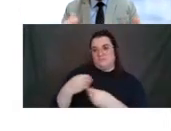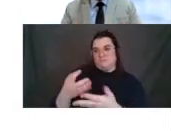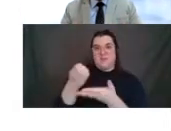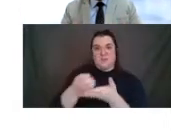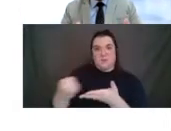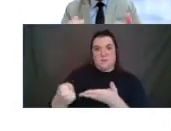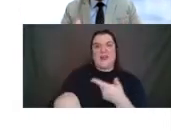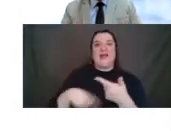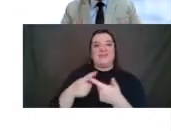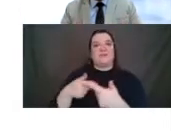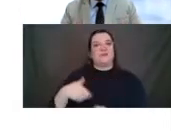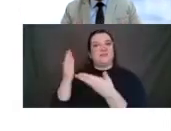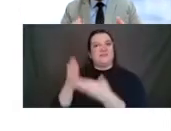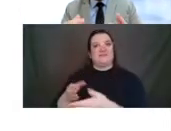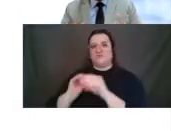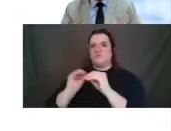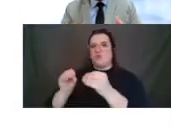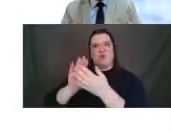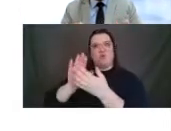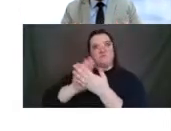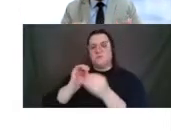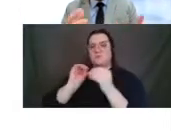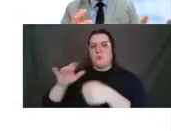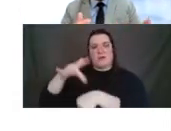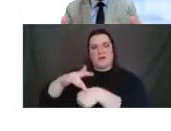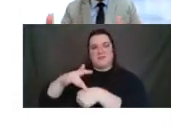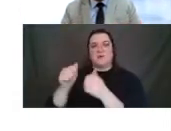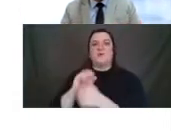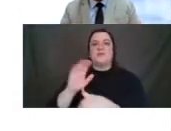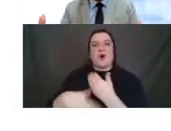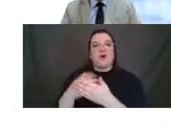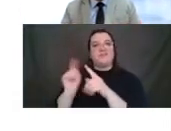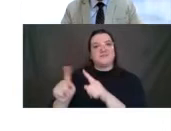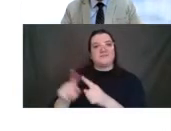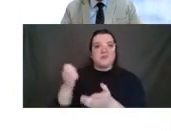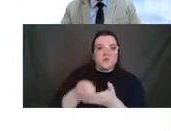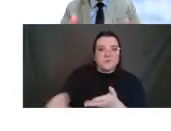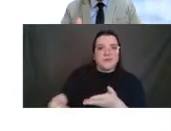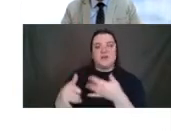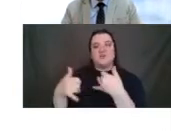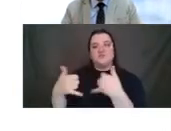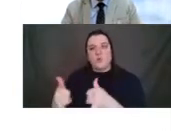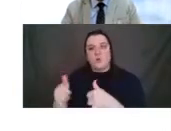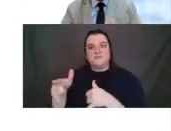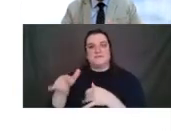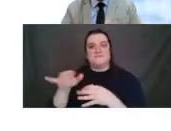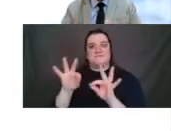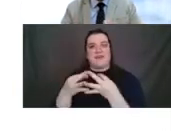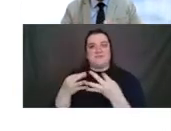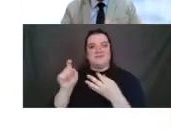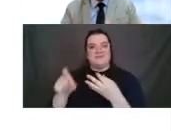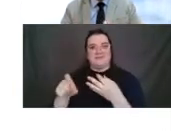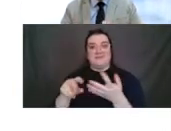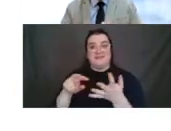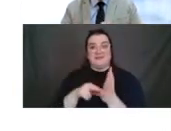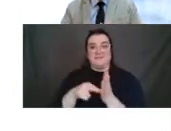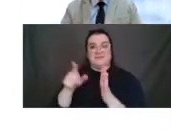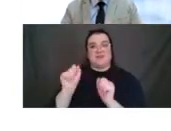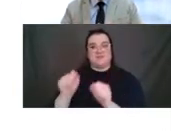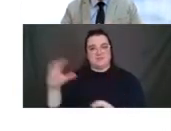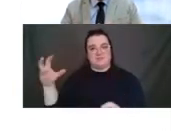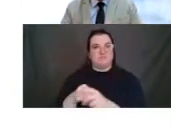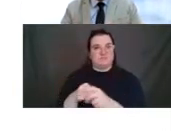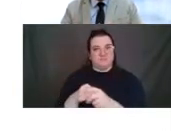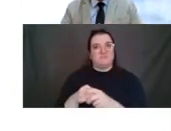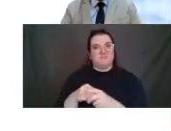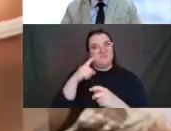delivery with all of the equipment and developmental toys that the family needed. And the family was able to progress significantly because of of this extra support that we're able to provide. Next